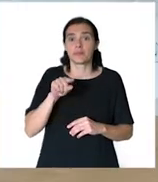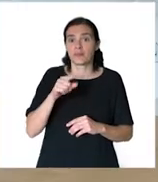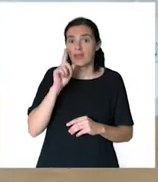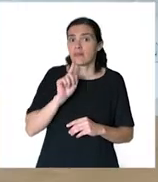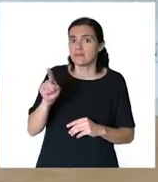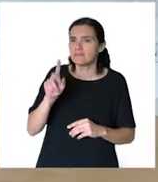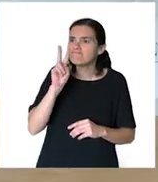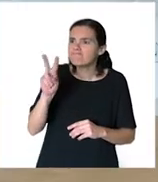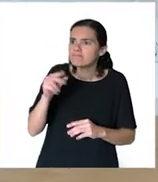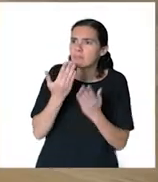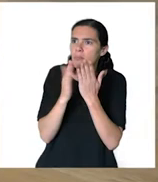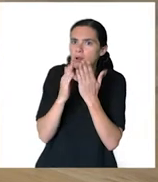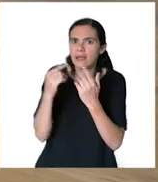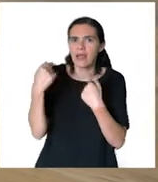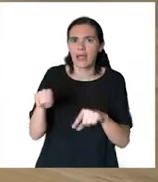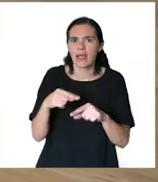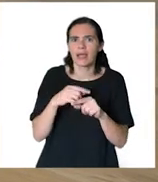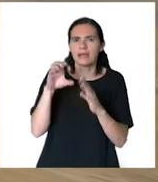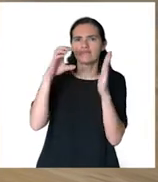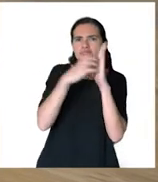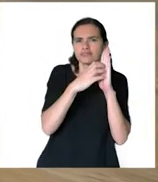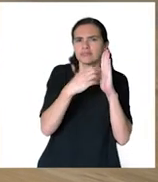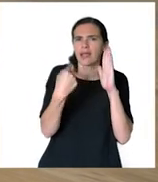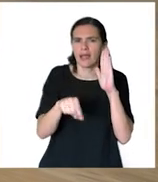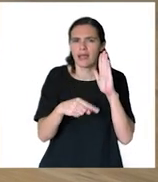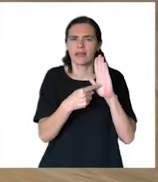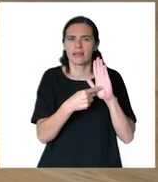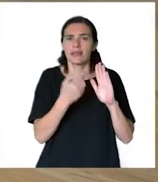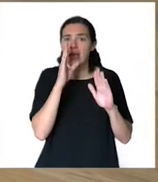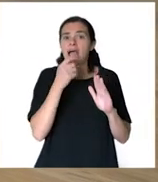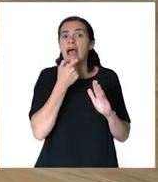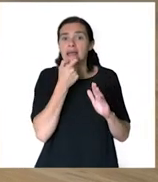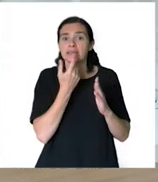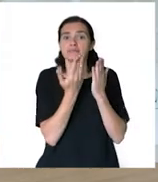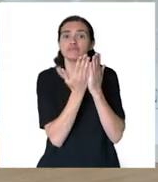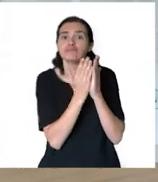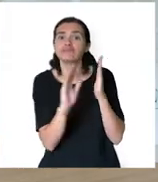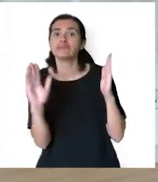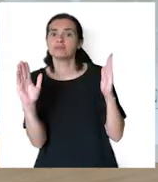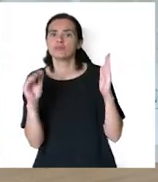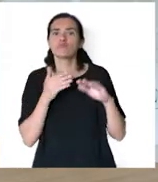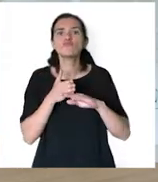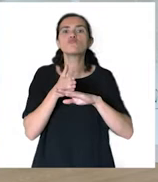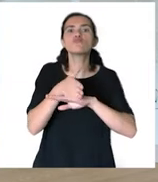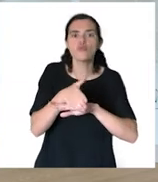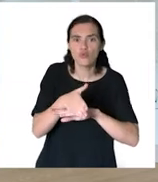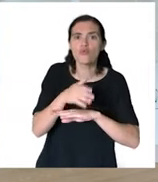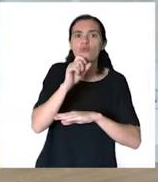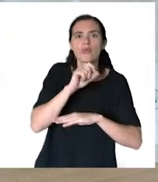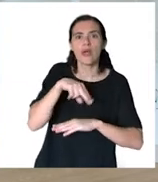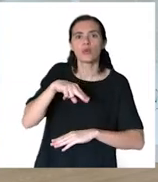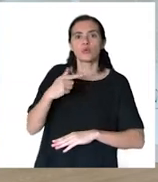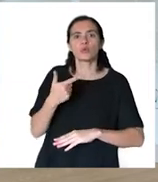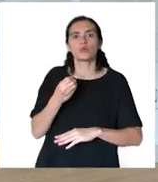look at this door here, you have a little sign on the door. If you open the door, you have access to the